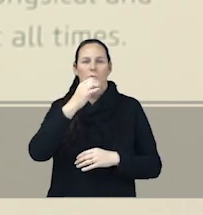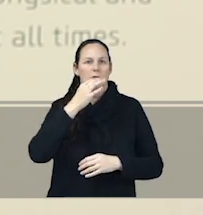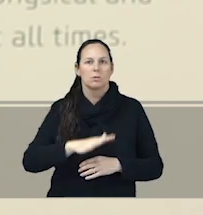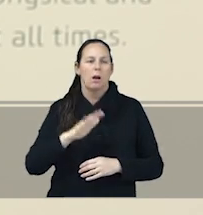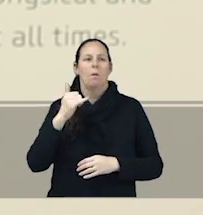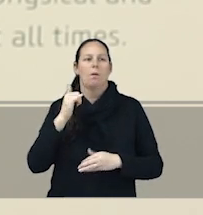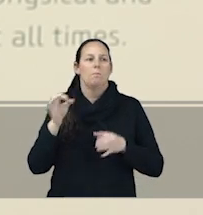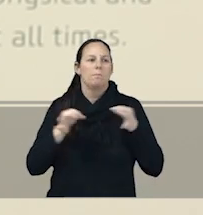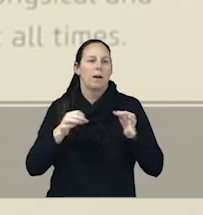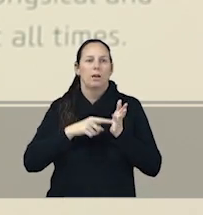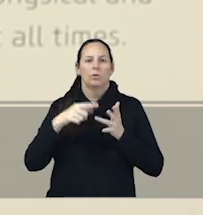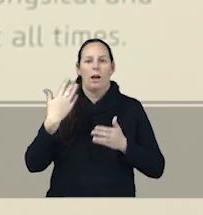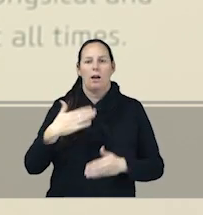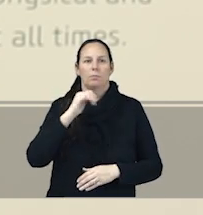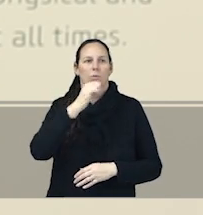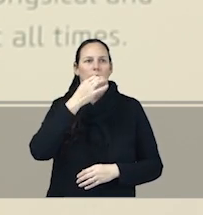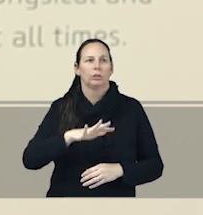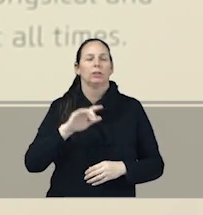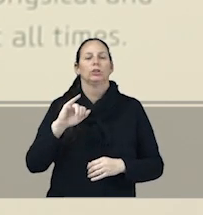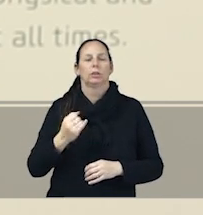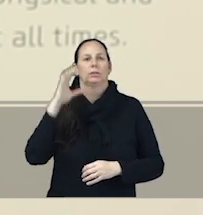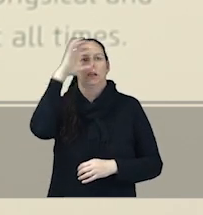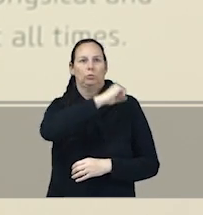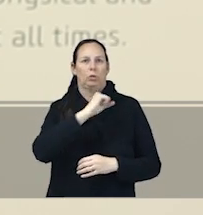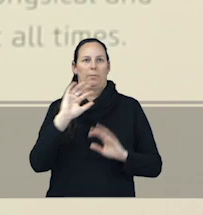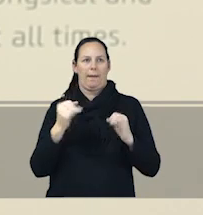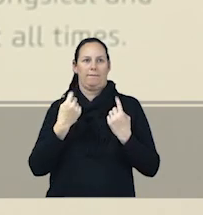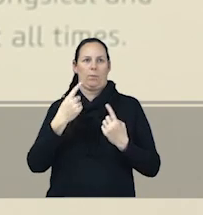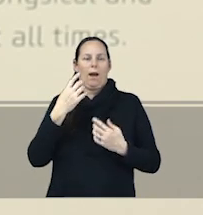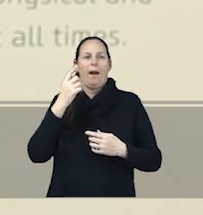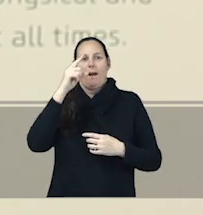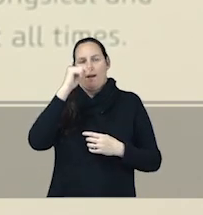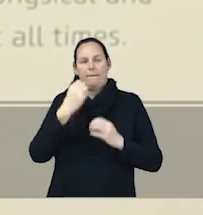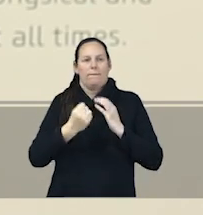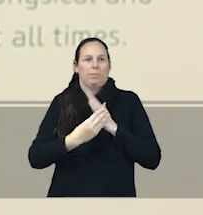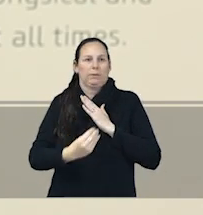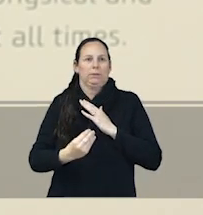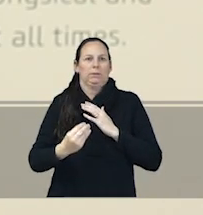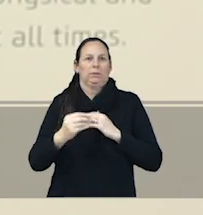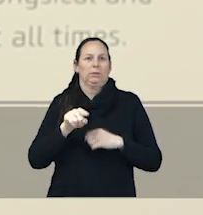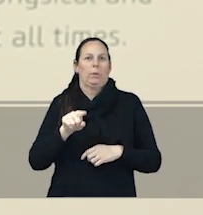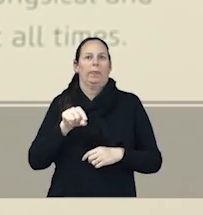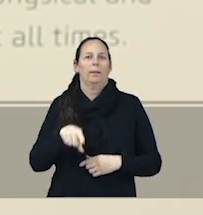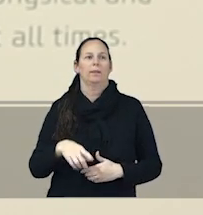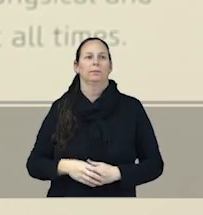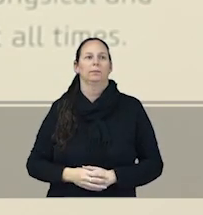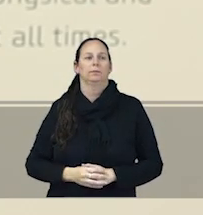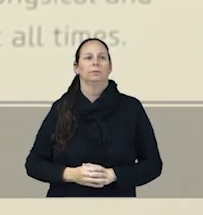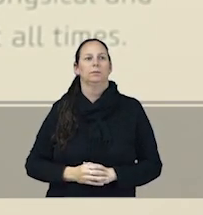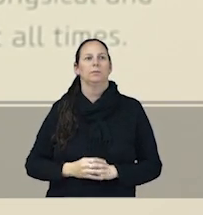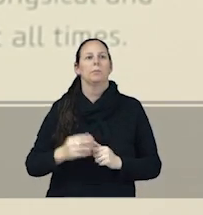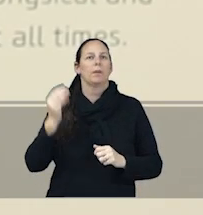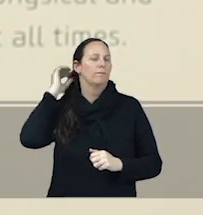everybody has an intent to harm your child, but if we assume and we act as if everybody has the capacity to do that then we are going to be